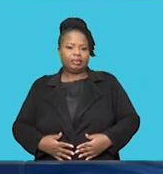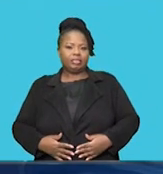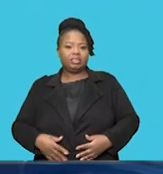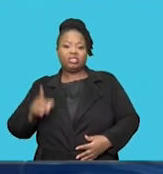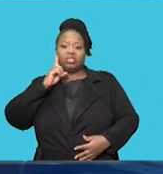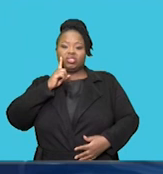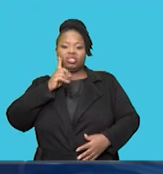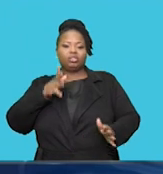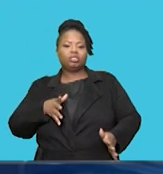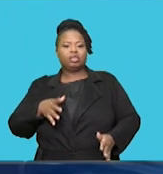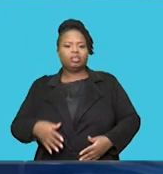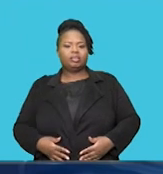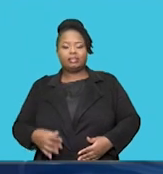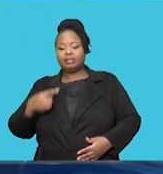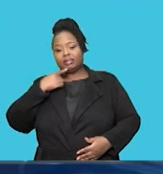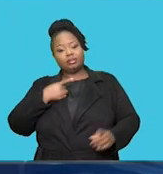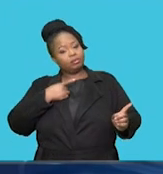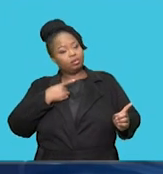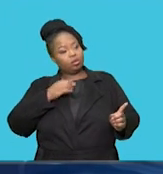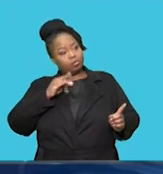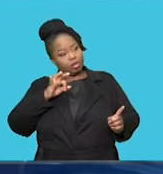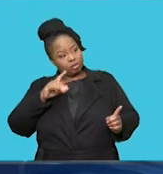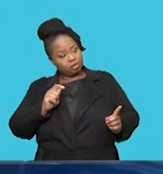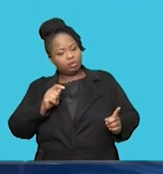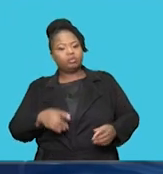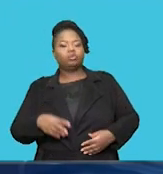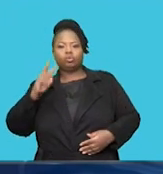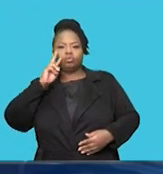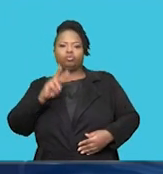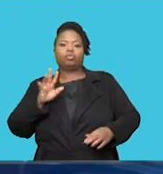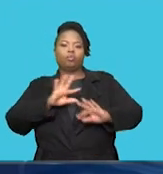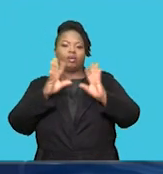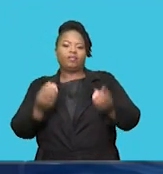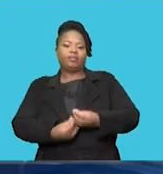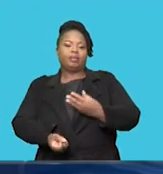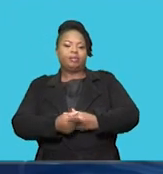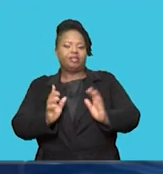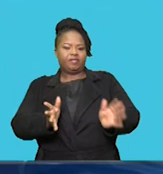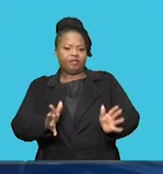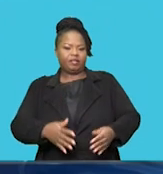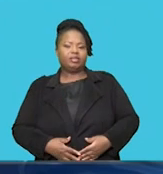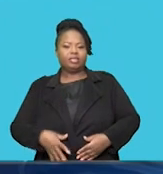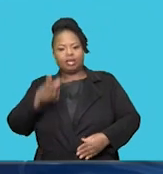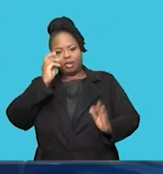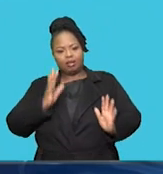The teacher at the school, I believe it's Mr. Lombard, correct? Witnessed the whole incident, were able to take the